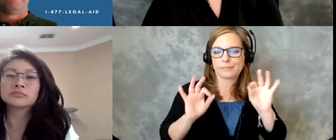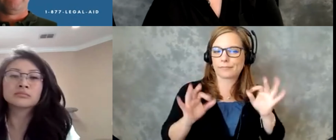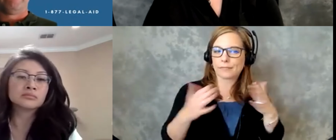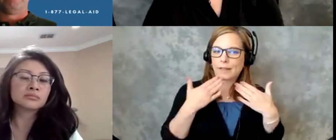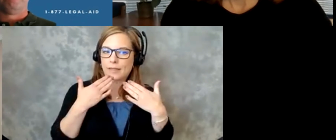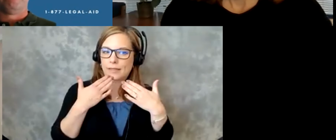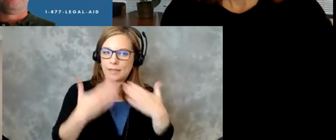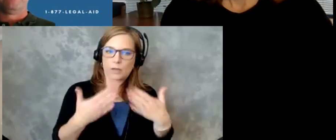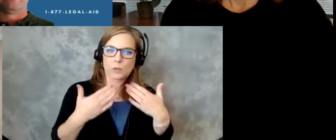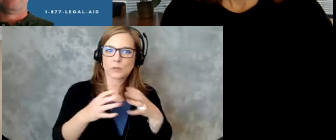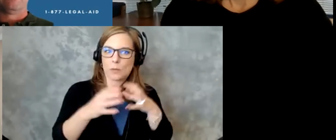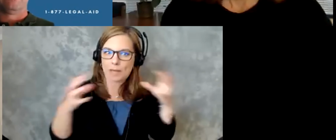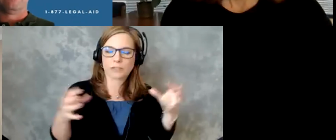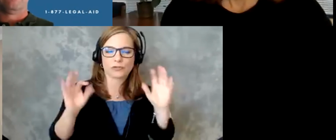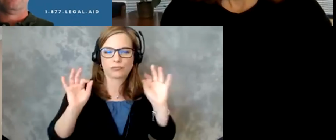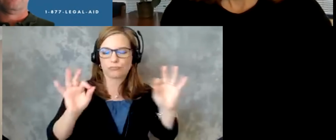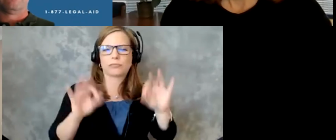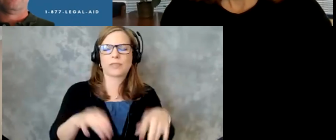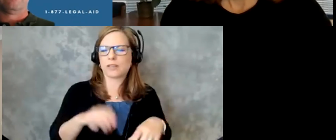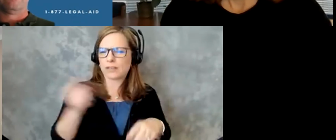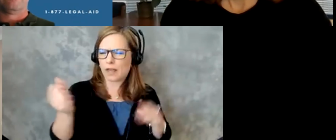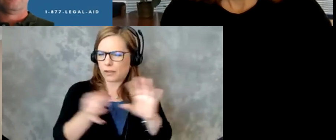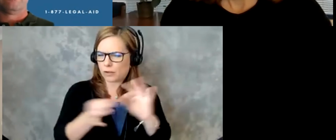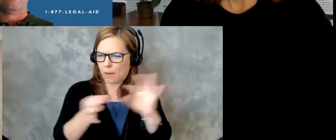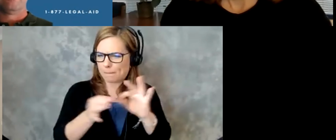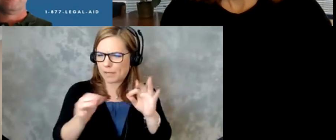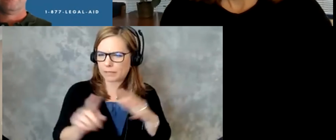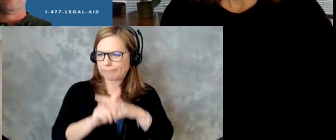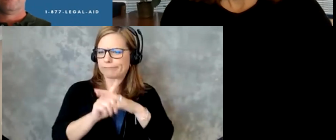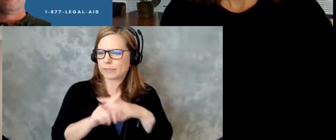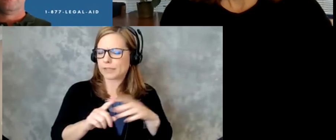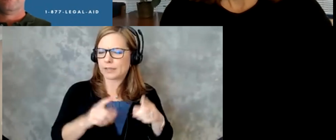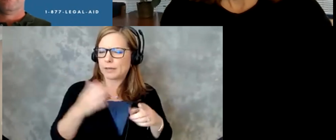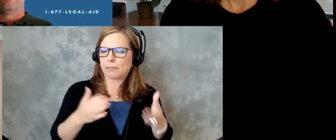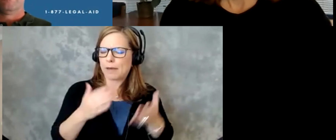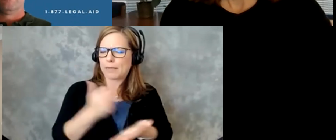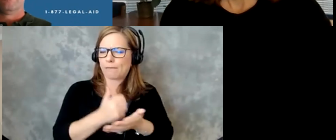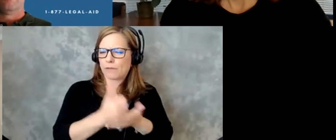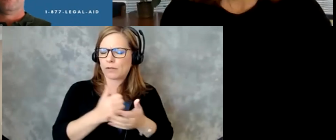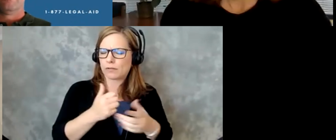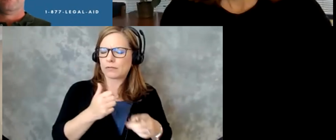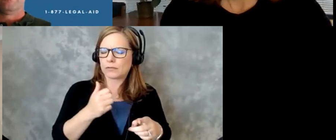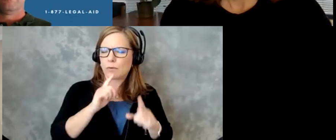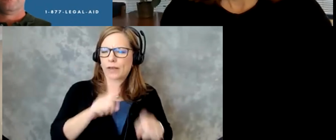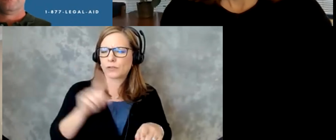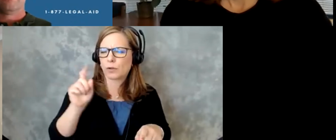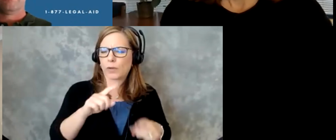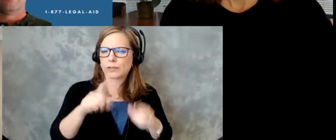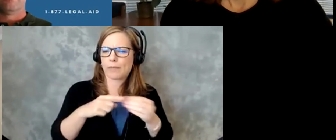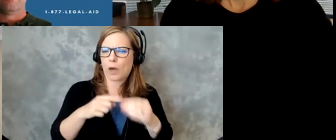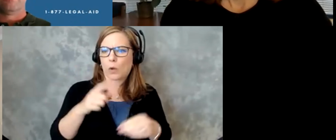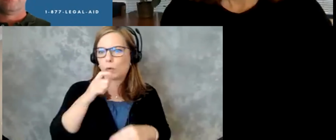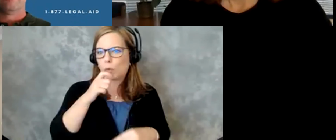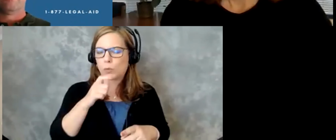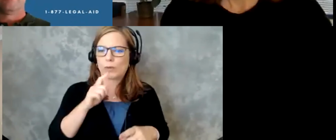So following that, there was a comment that it might be helpful, you know, what you said there about sort of who's eligible. There's a comment that it might